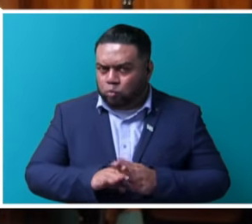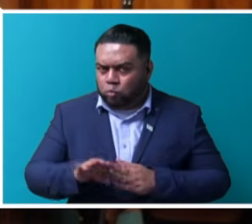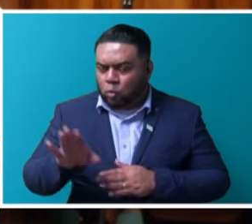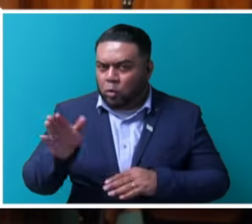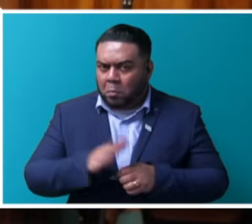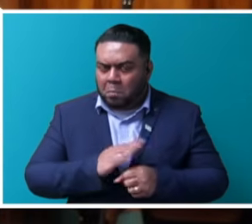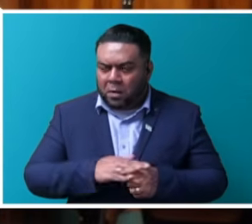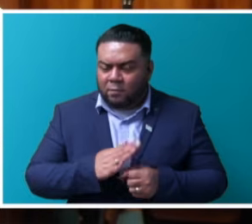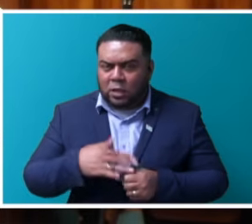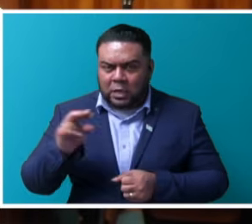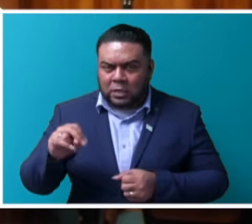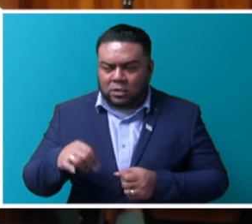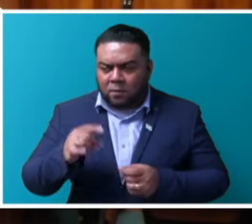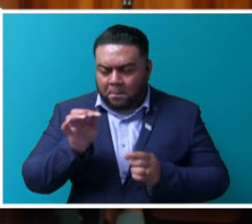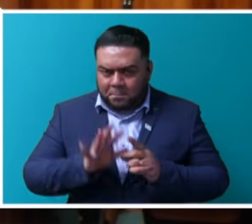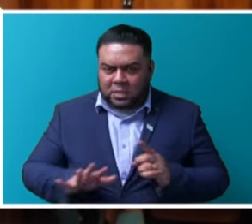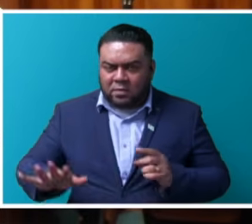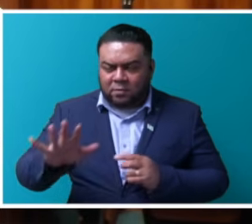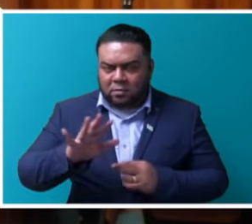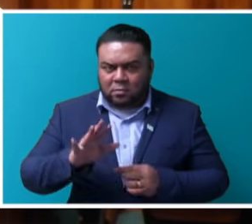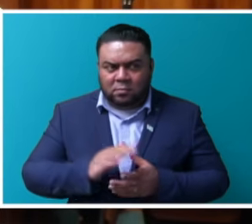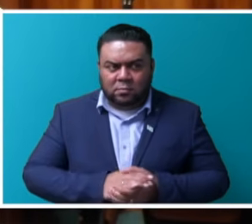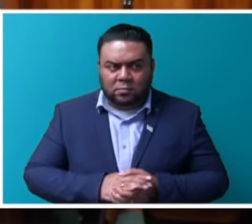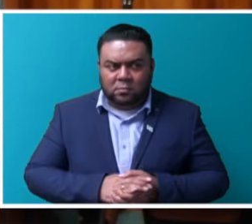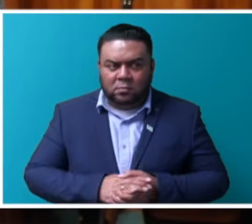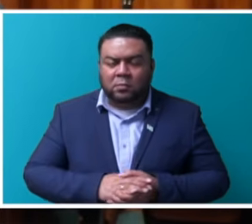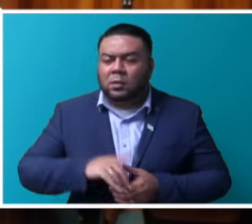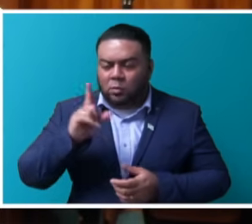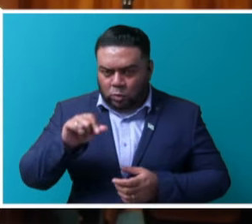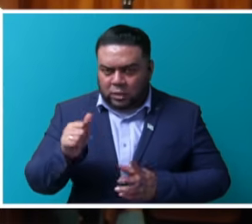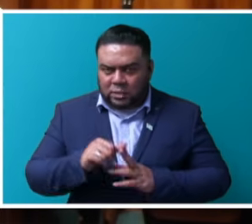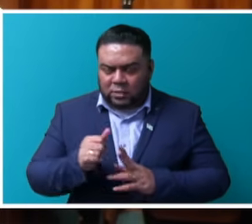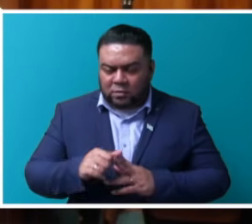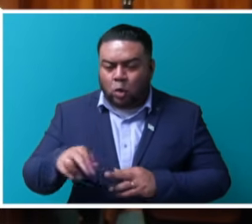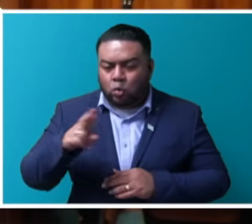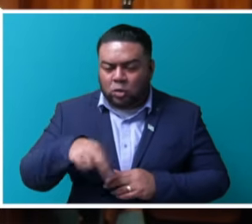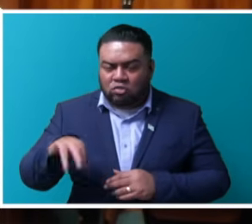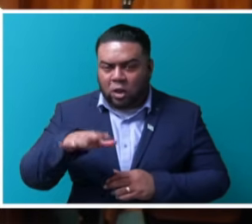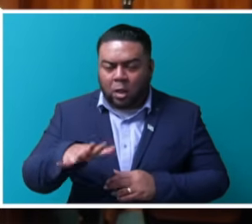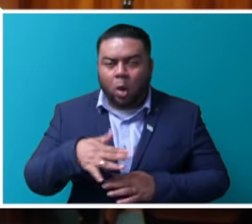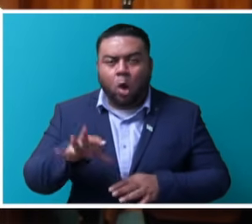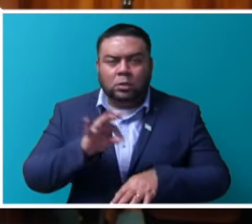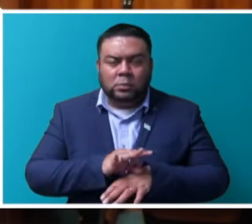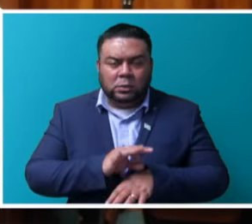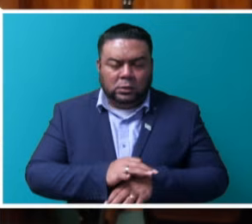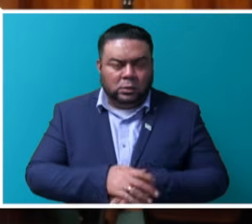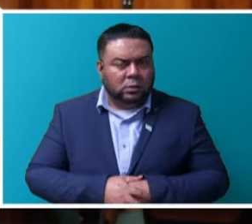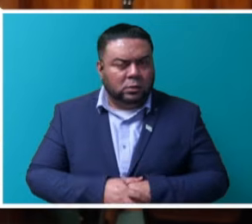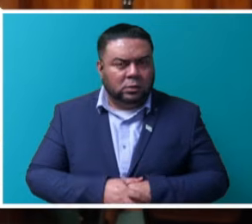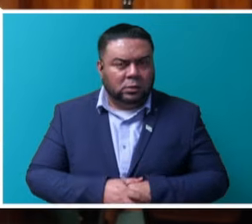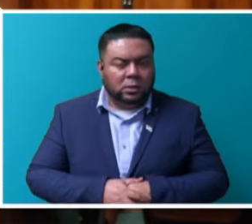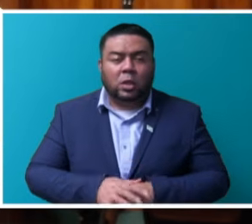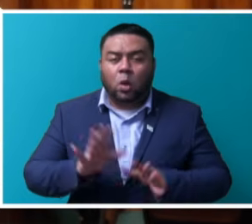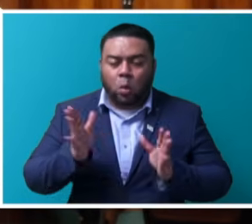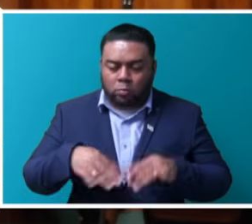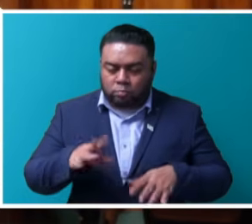cater for the needs of the broader Pacific region. Two, as this will also serve as a regional hospital. Mr. Speaker said the whole